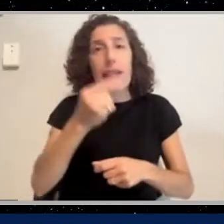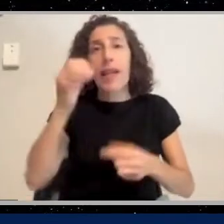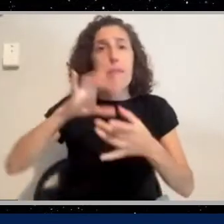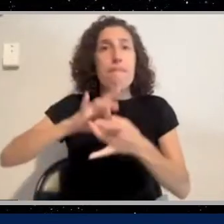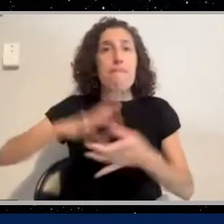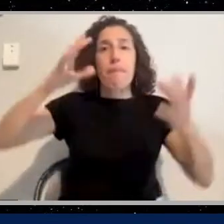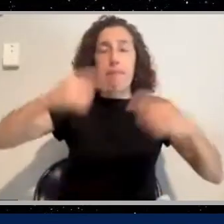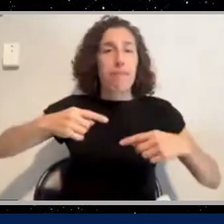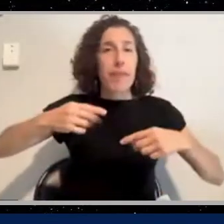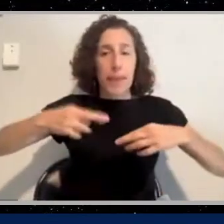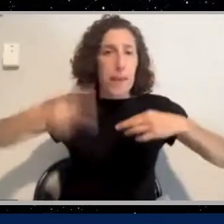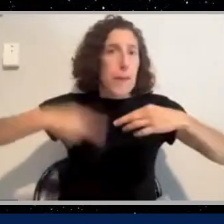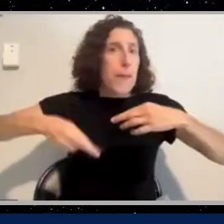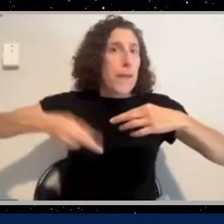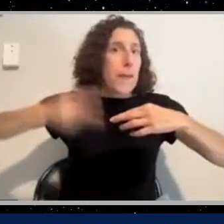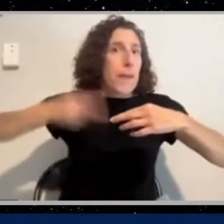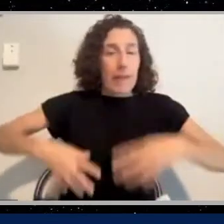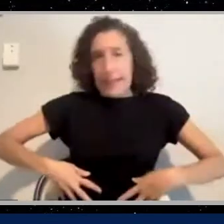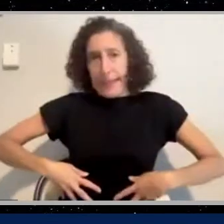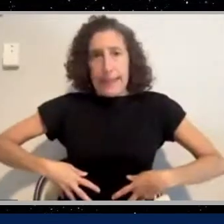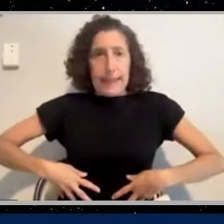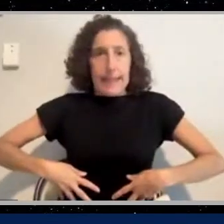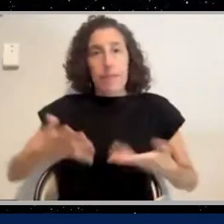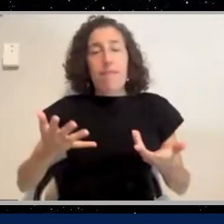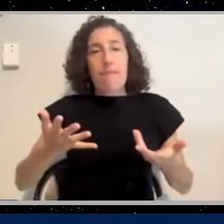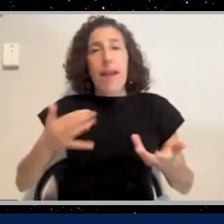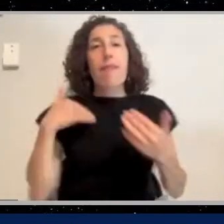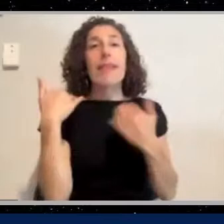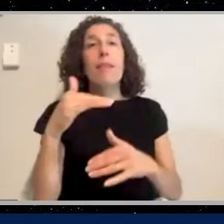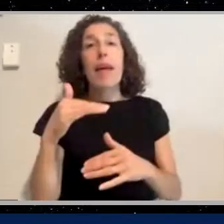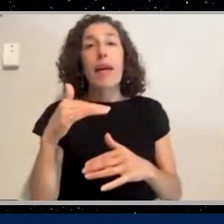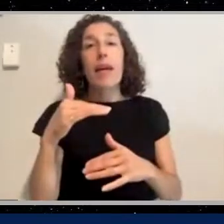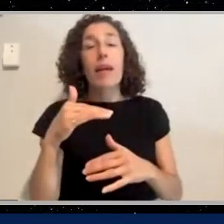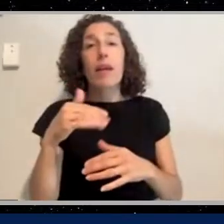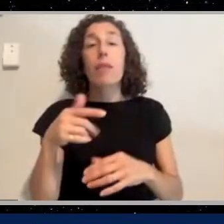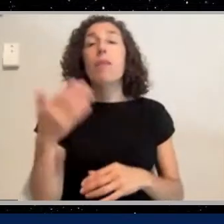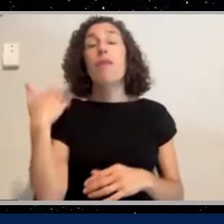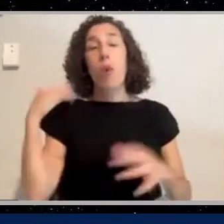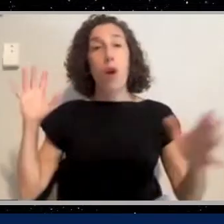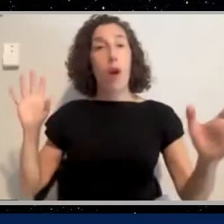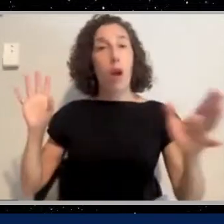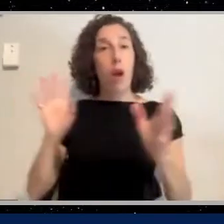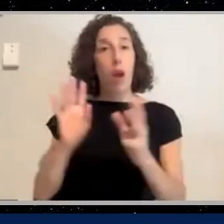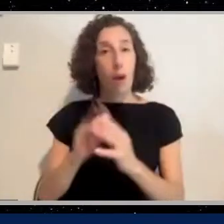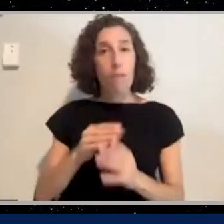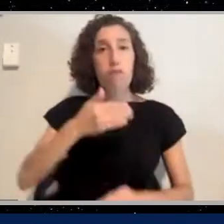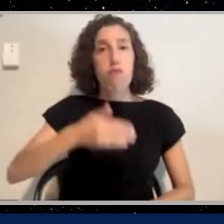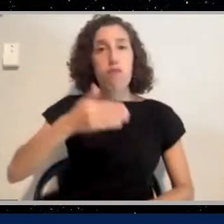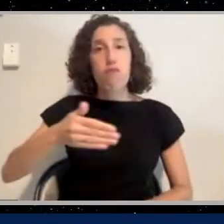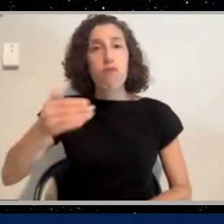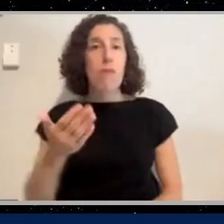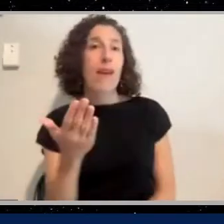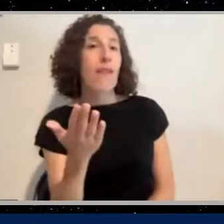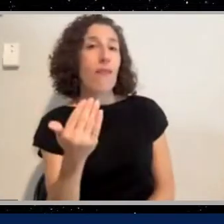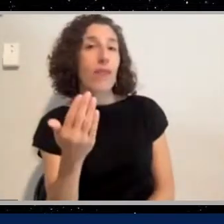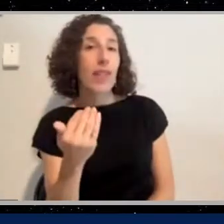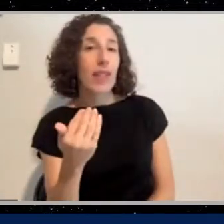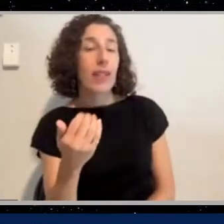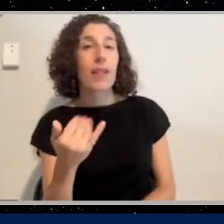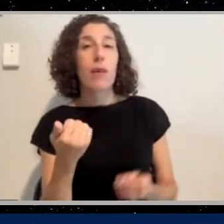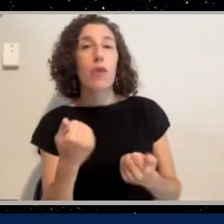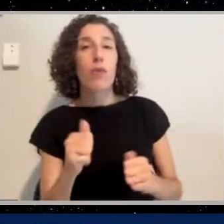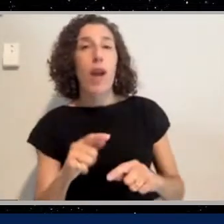somewhere I'm imagining we're going to shoot for, somewhere between like 15 and mid 20s as far as